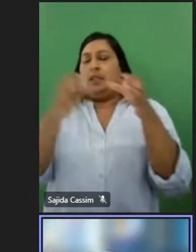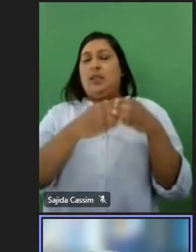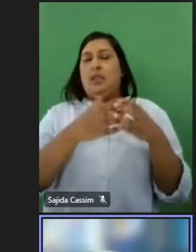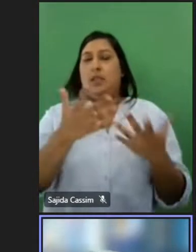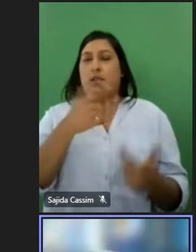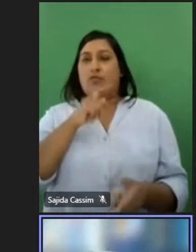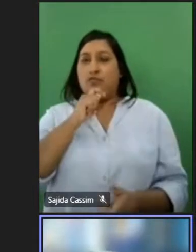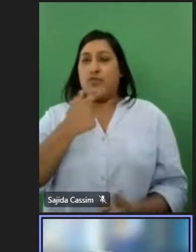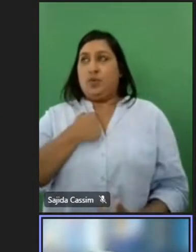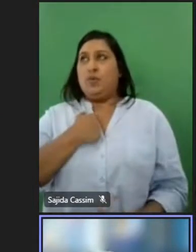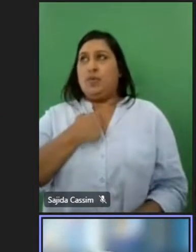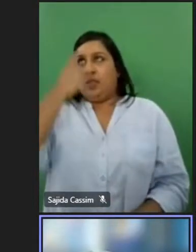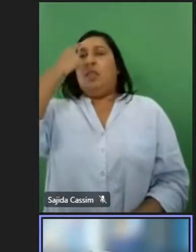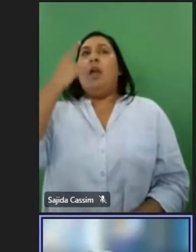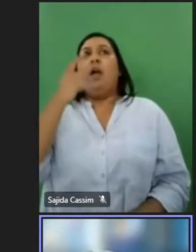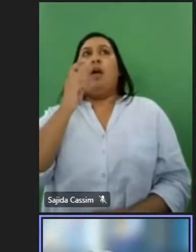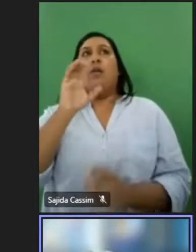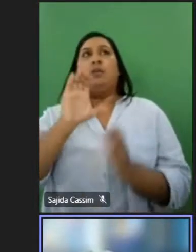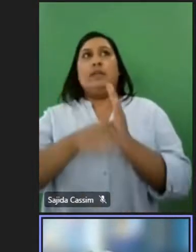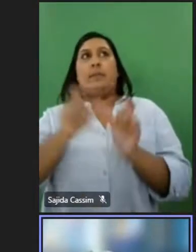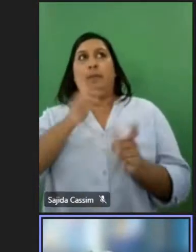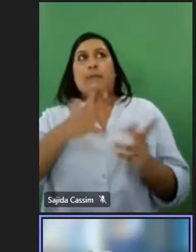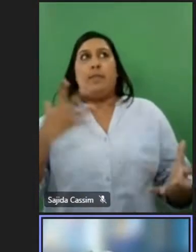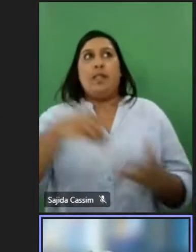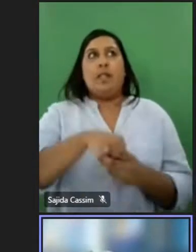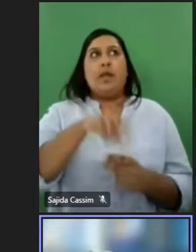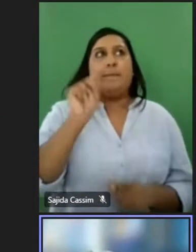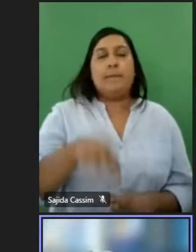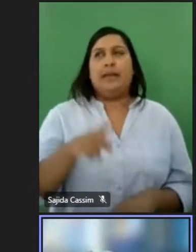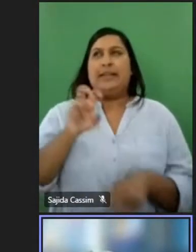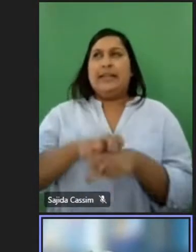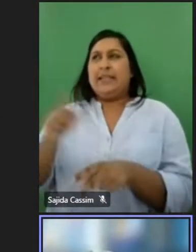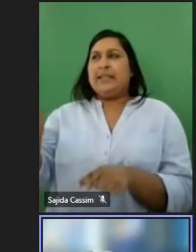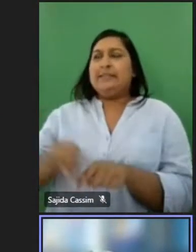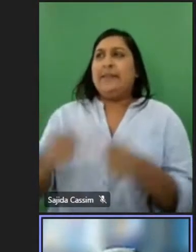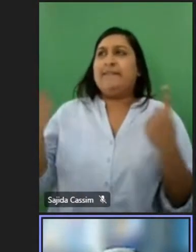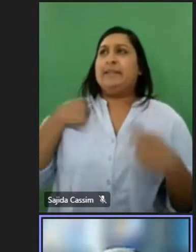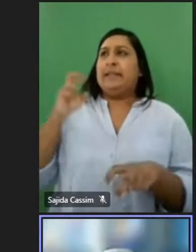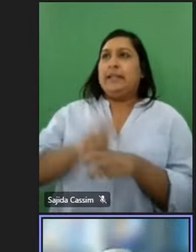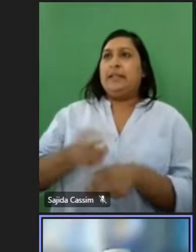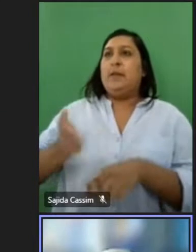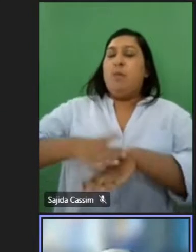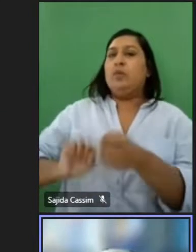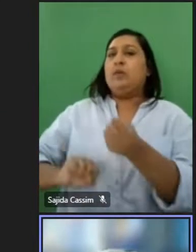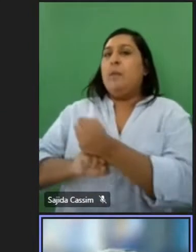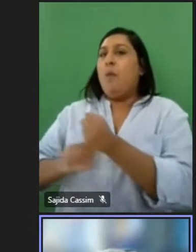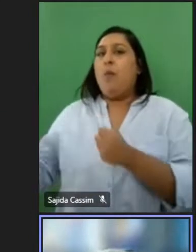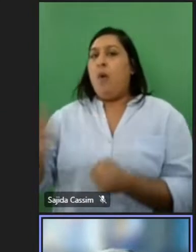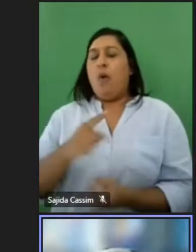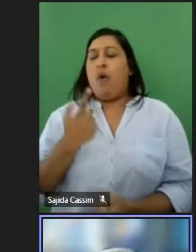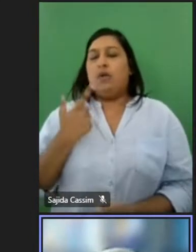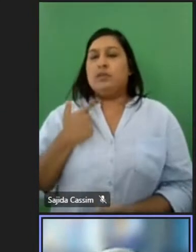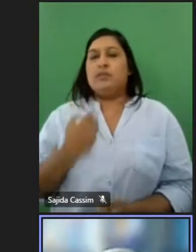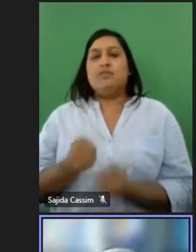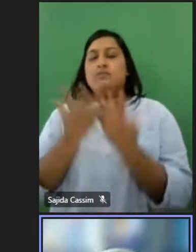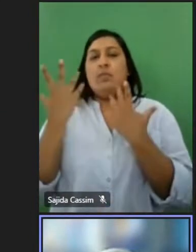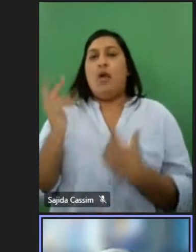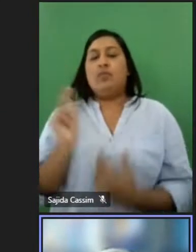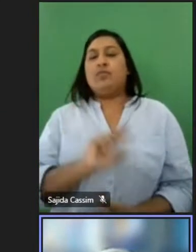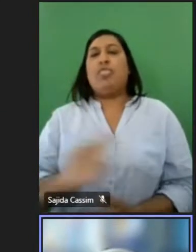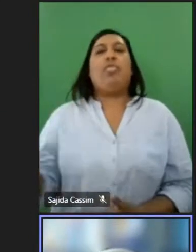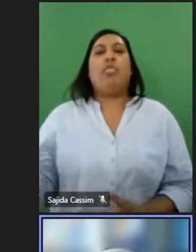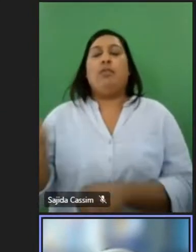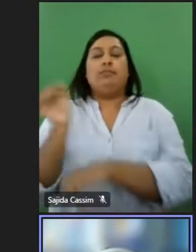or that they have diverse needs different to other vulnerable groups in the country. Rather, the Act